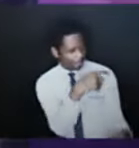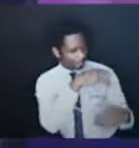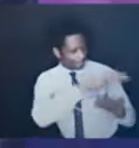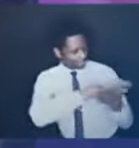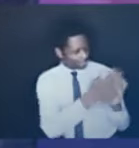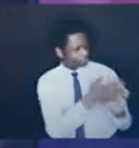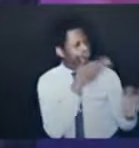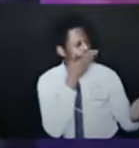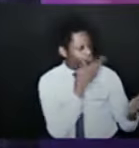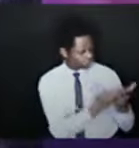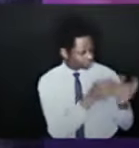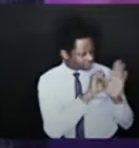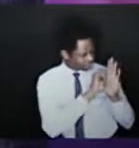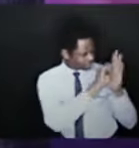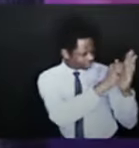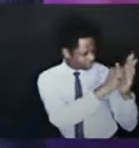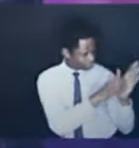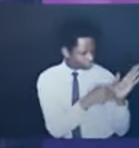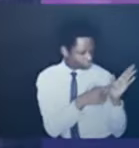If